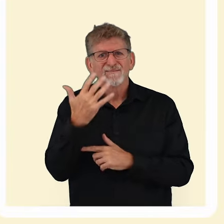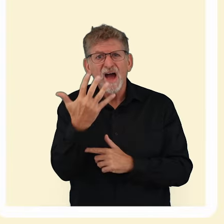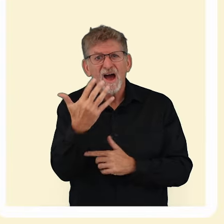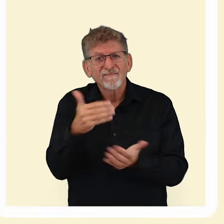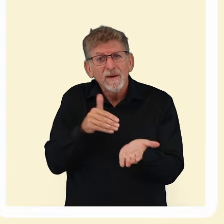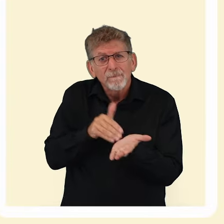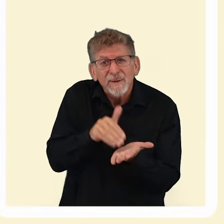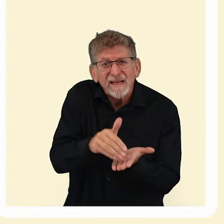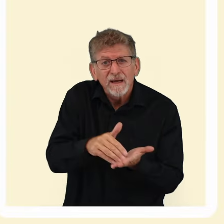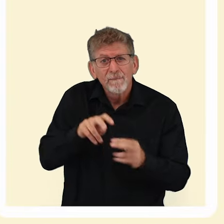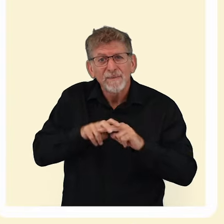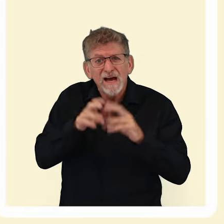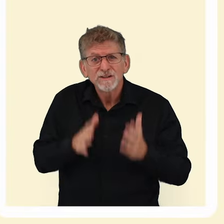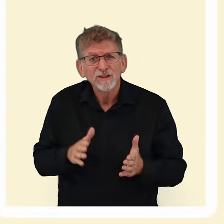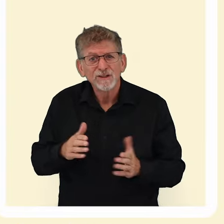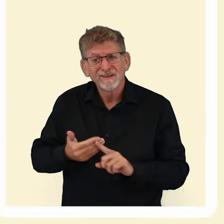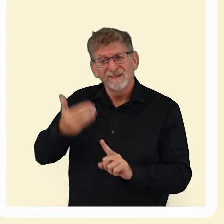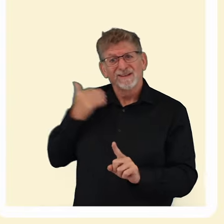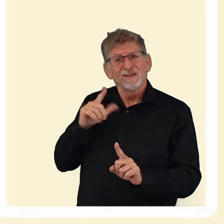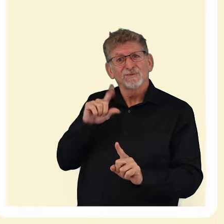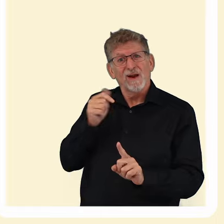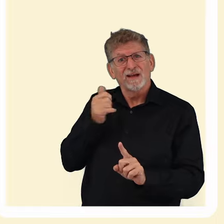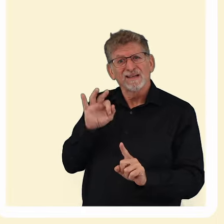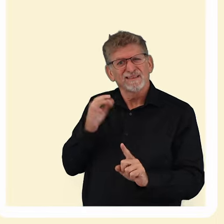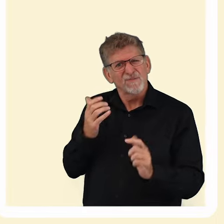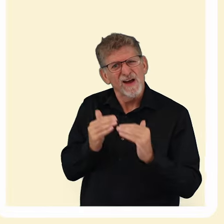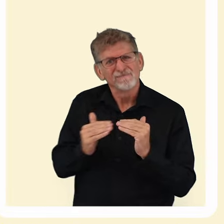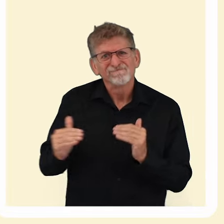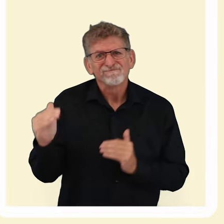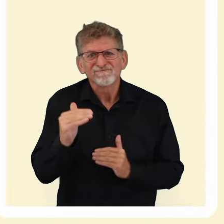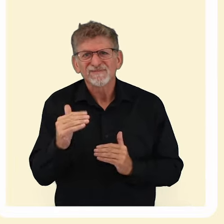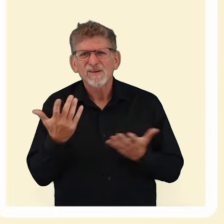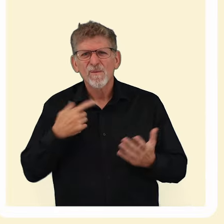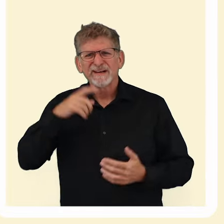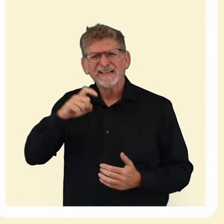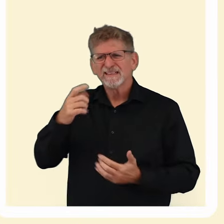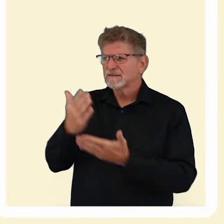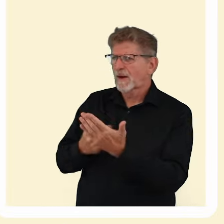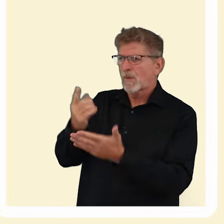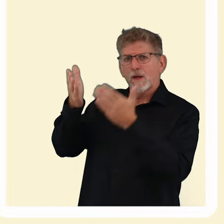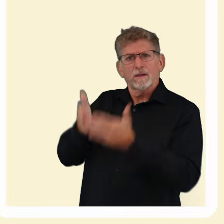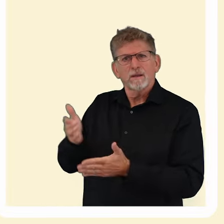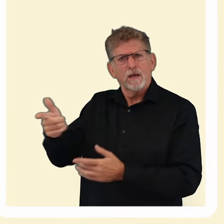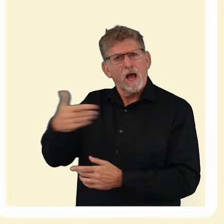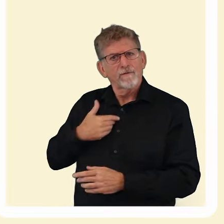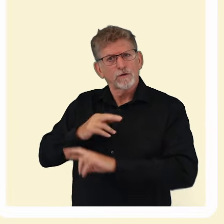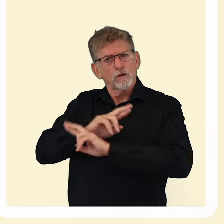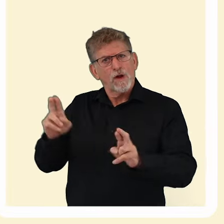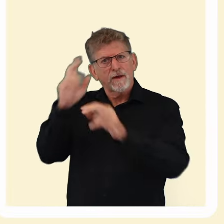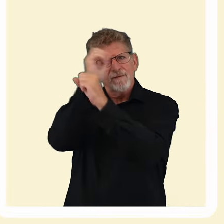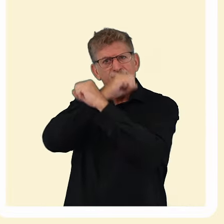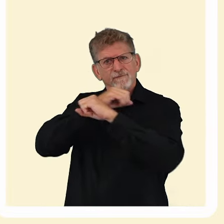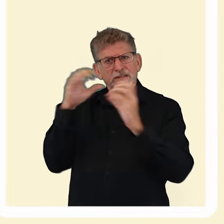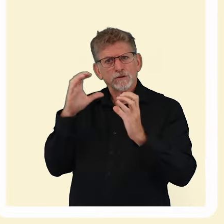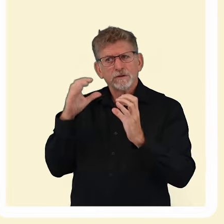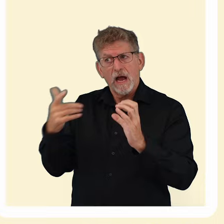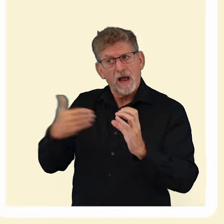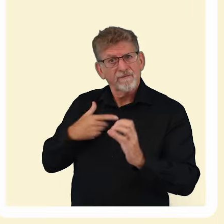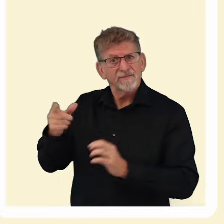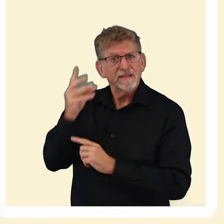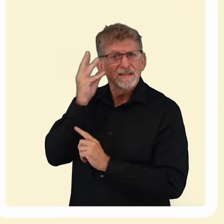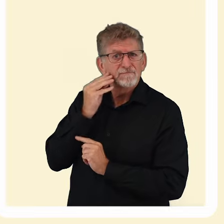5 million passengers we had in 2019. So we needed someone that had a vision